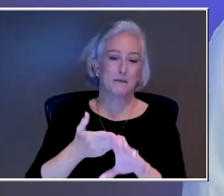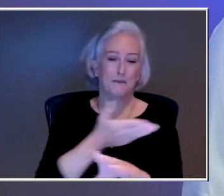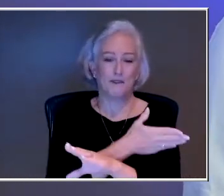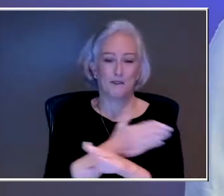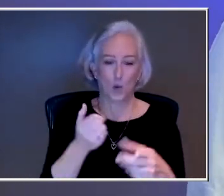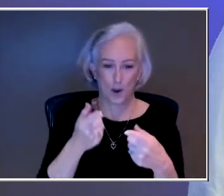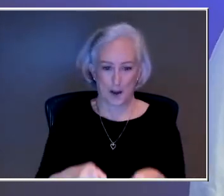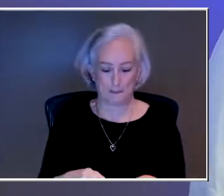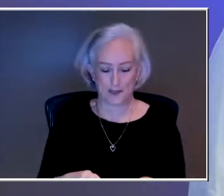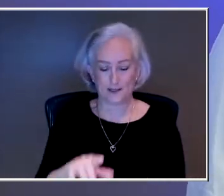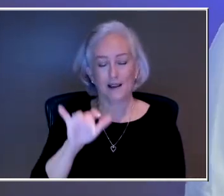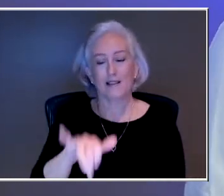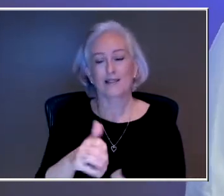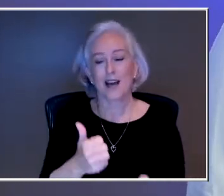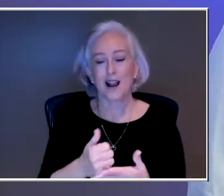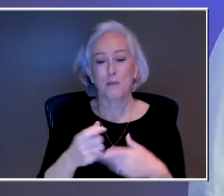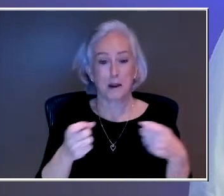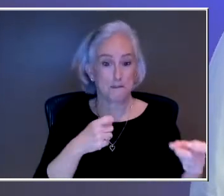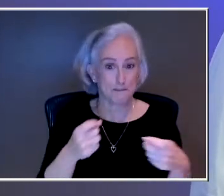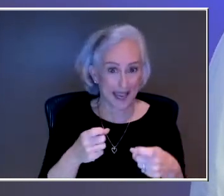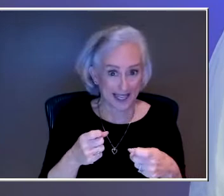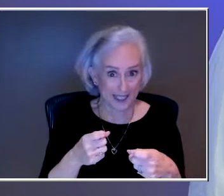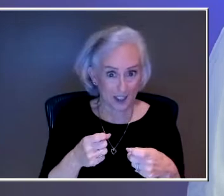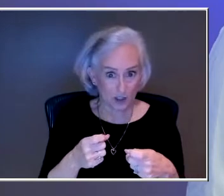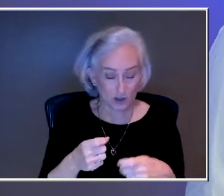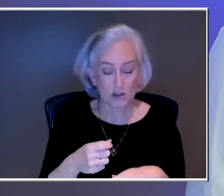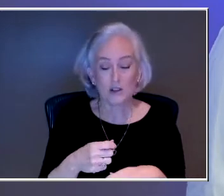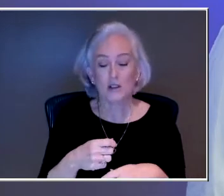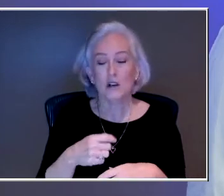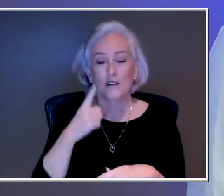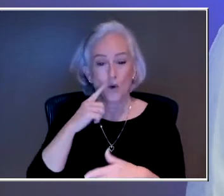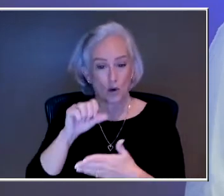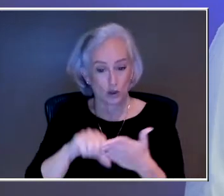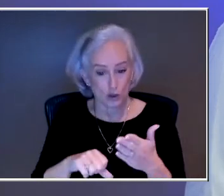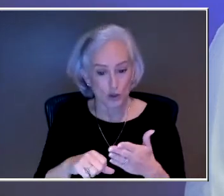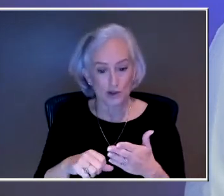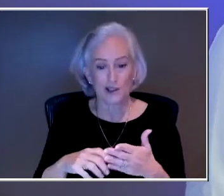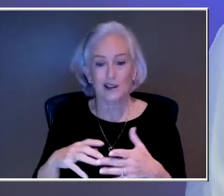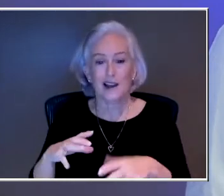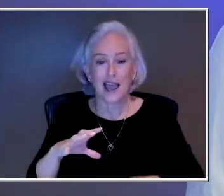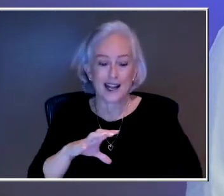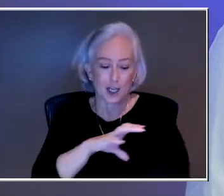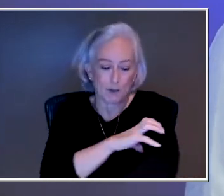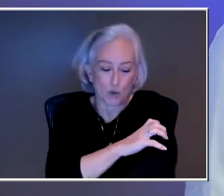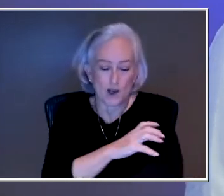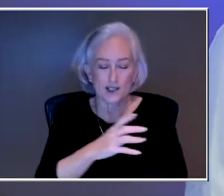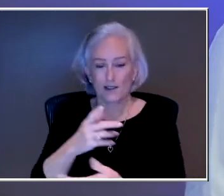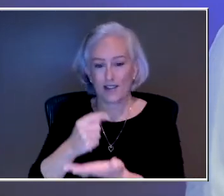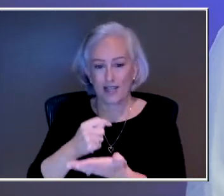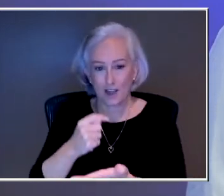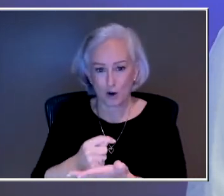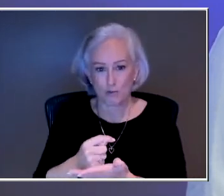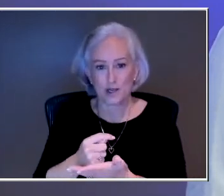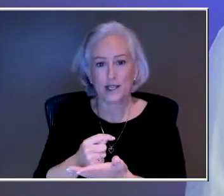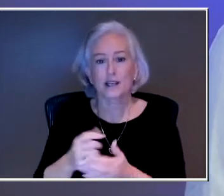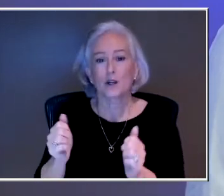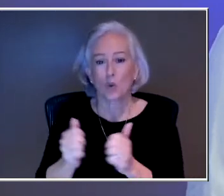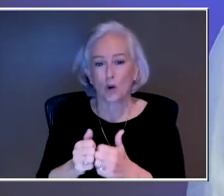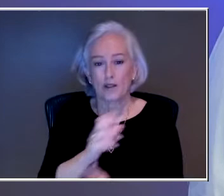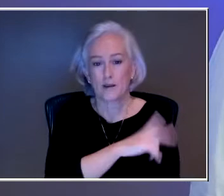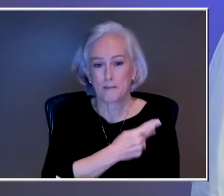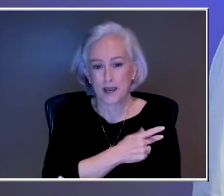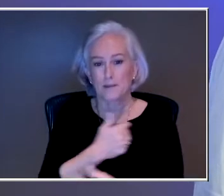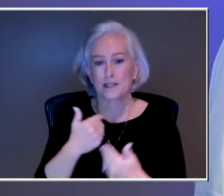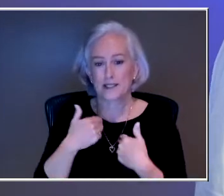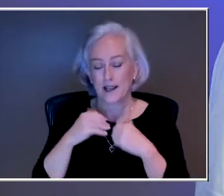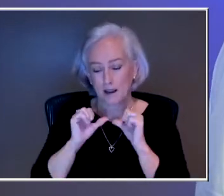help out with compressive therapy and the conservative management that we continue to do with patients with established lymphedema